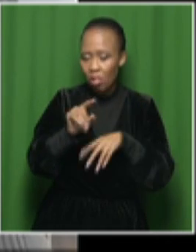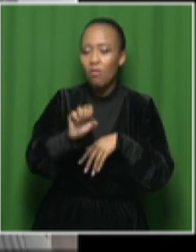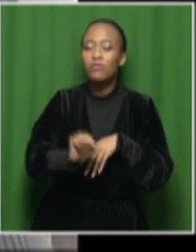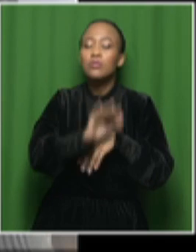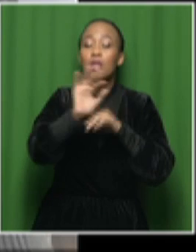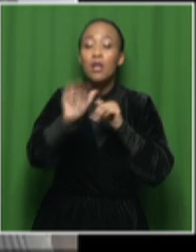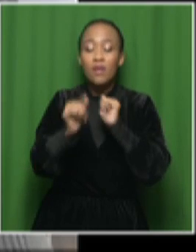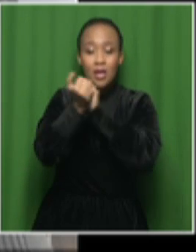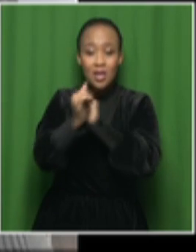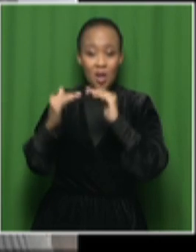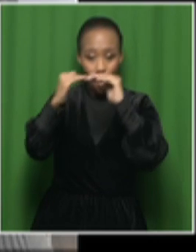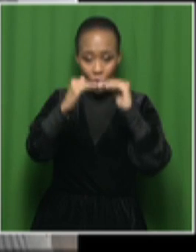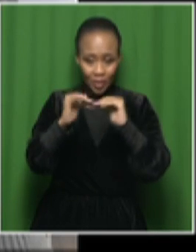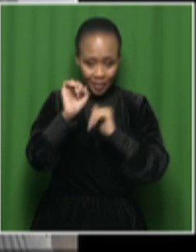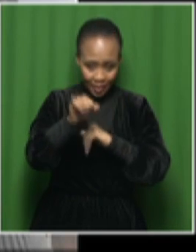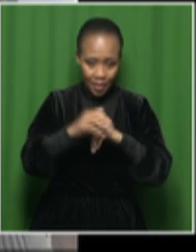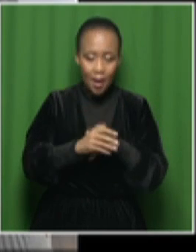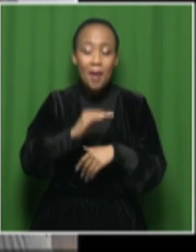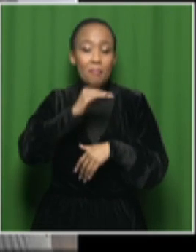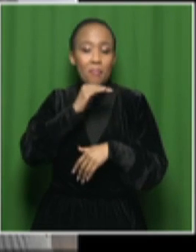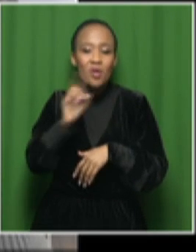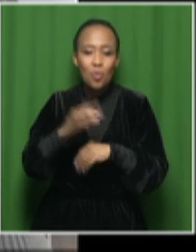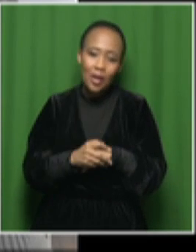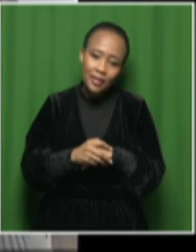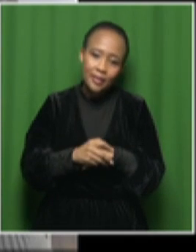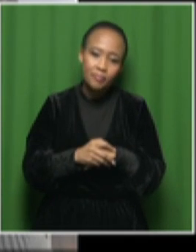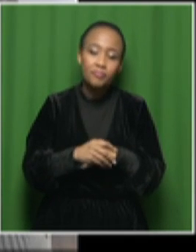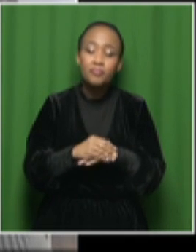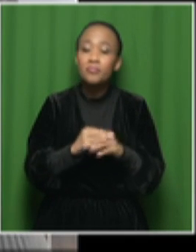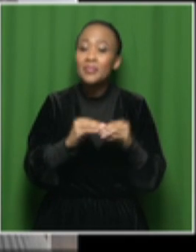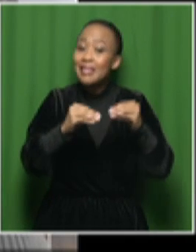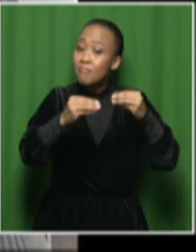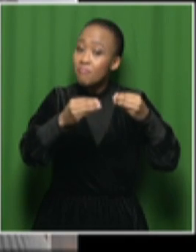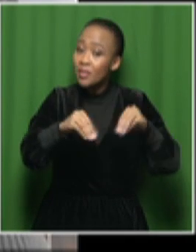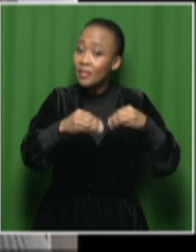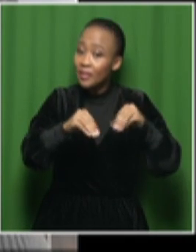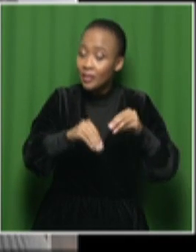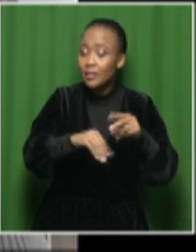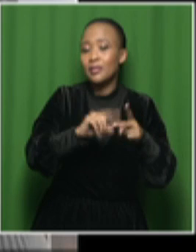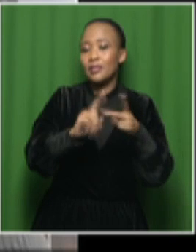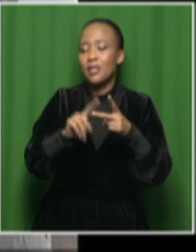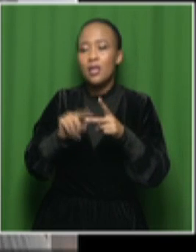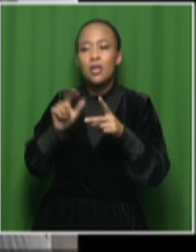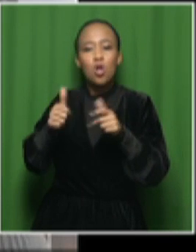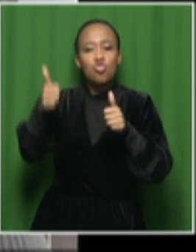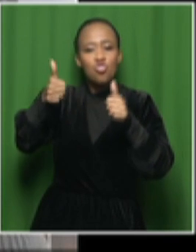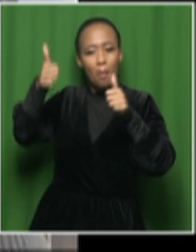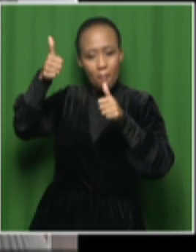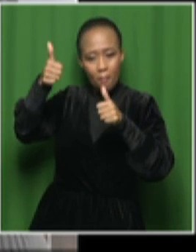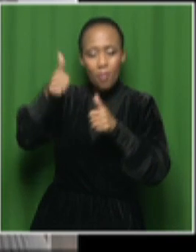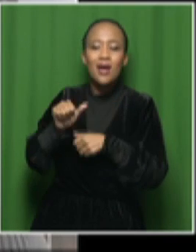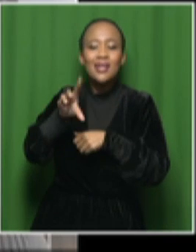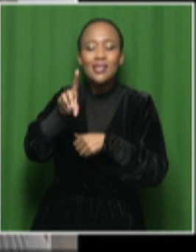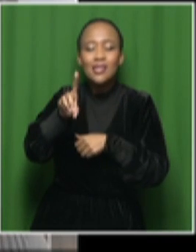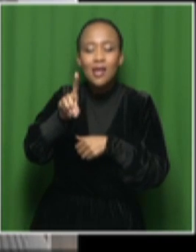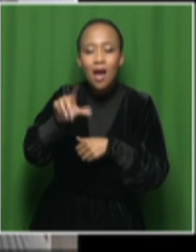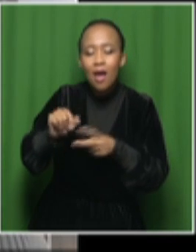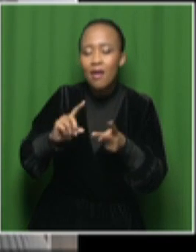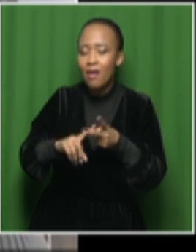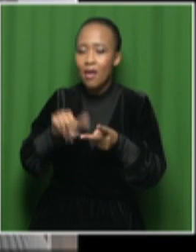that the businesses and the elite classes, including the DA and the ANC, would then be prompted to